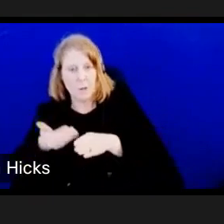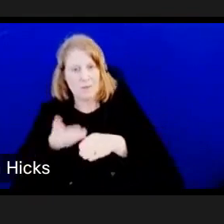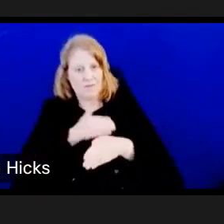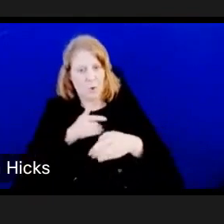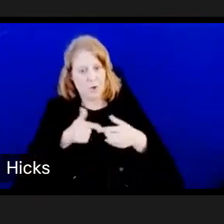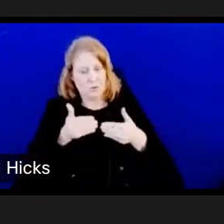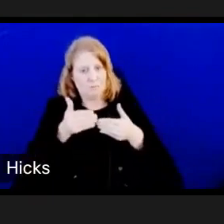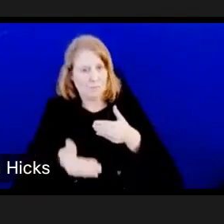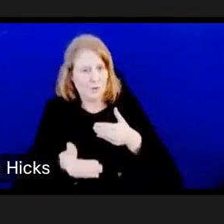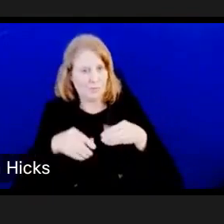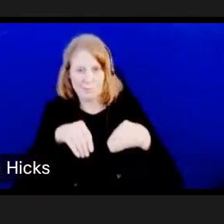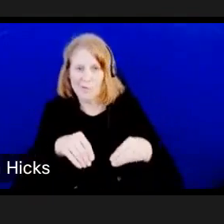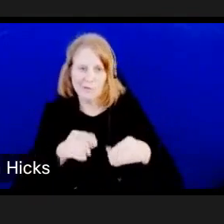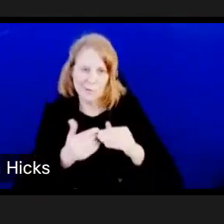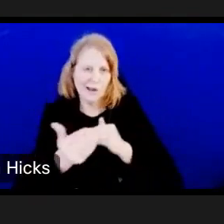one.